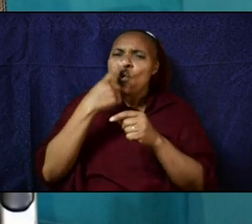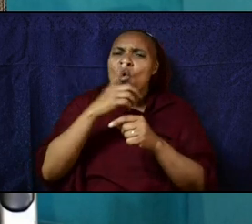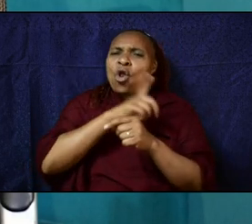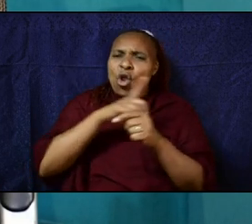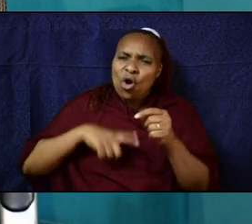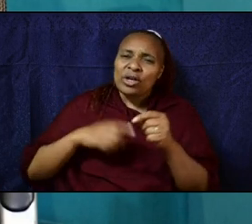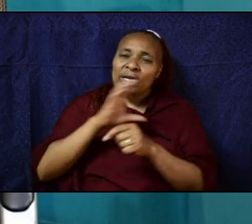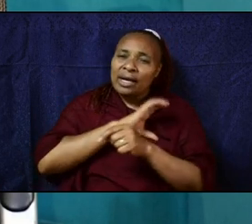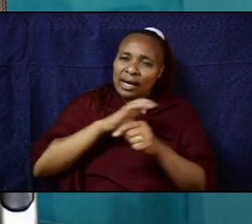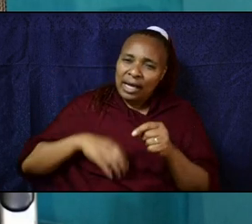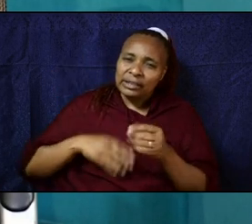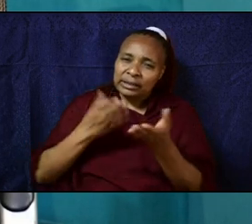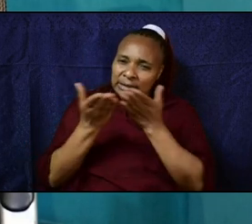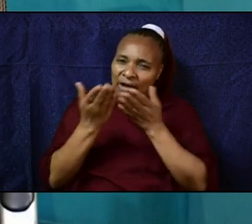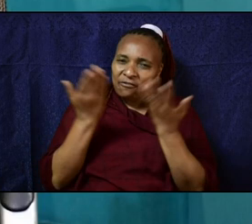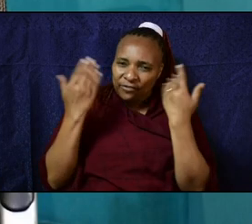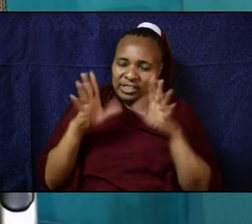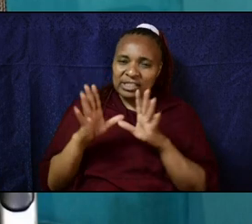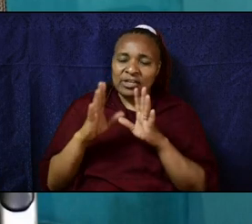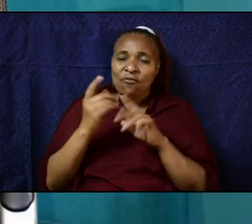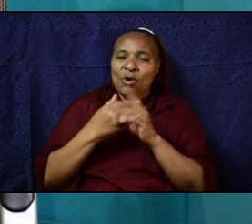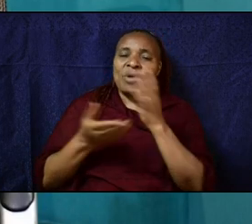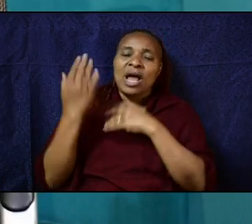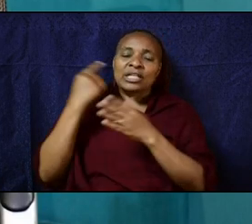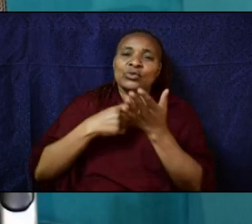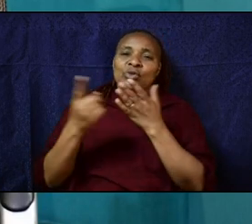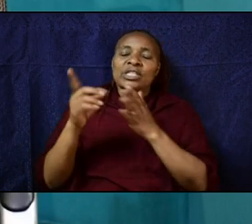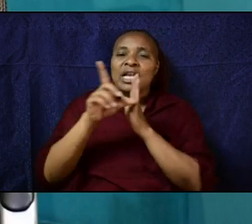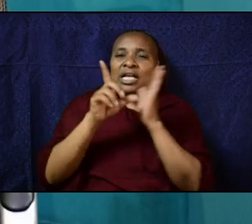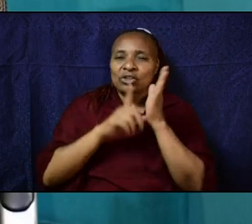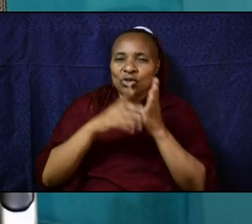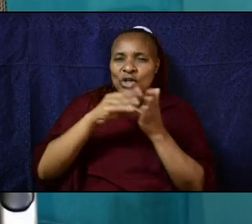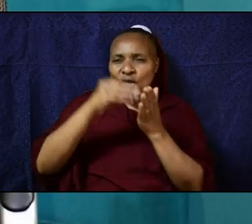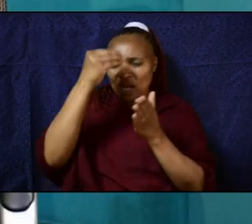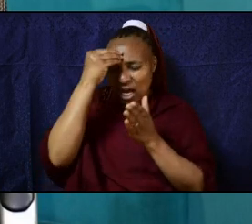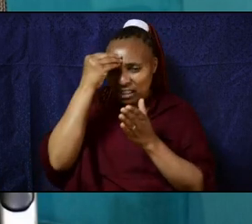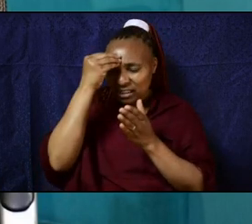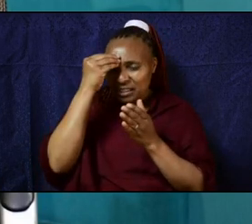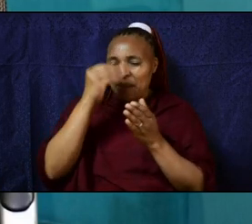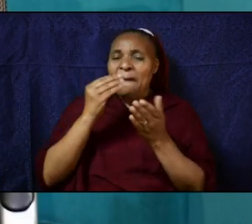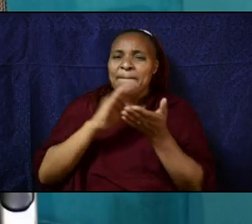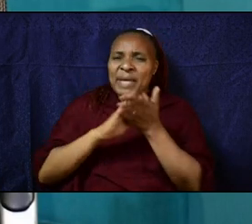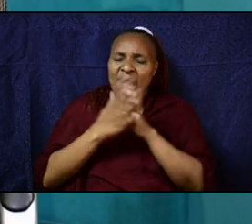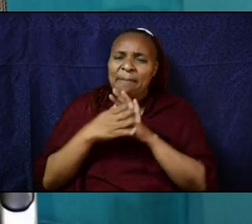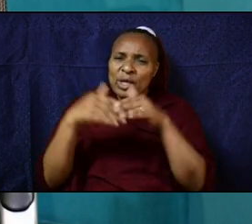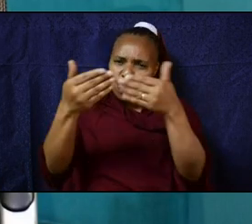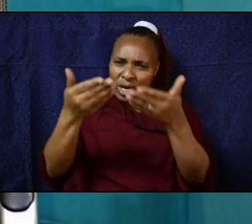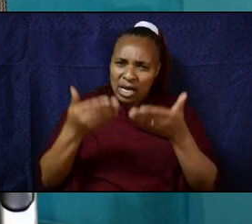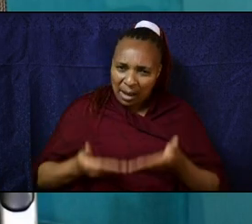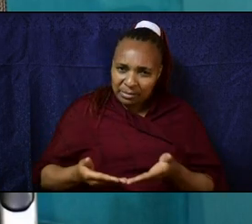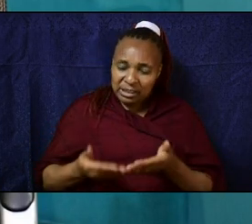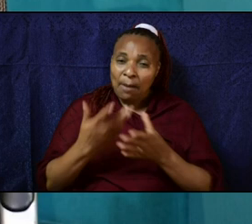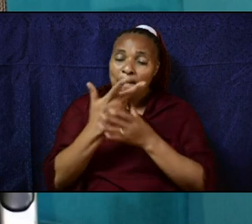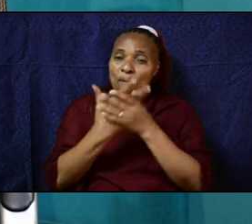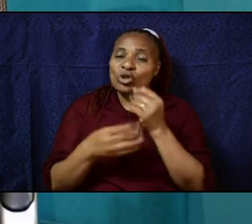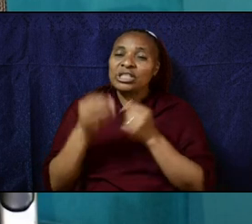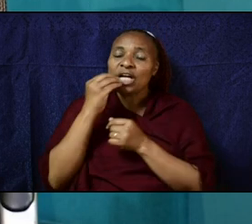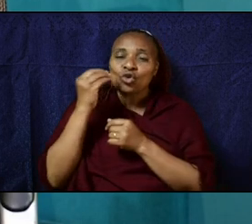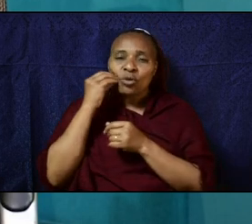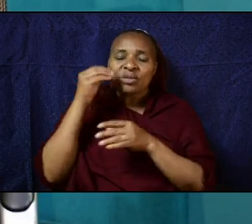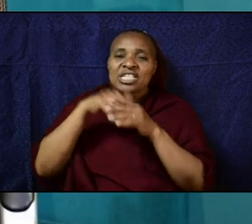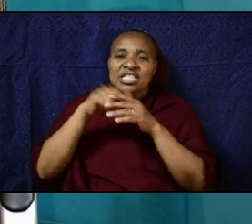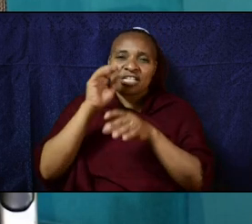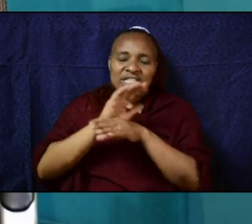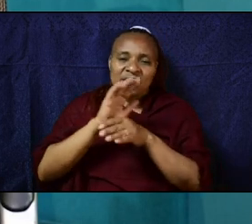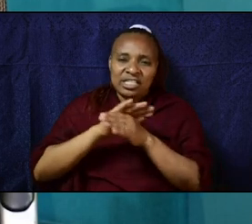are serving. So even from last week's lesson, we learned about being hospitable, both at home, in the